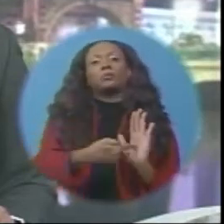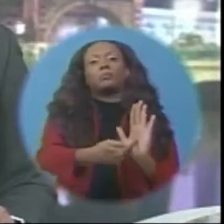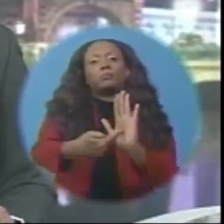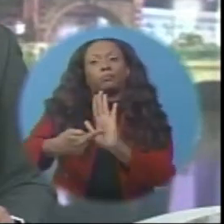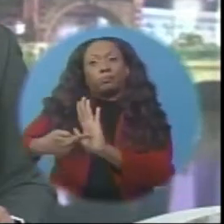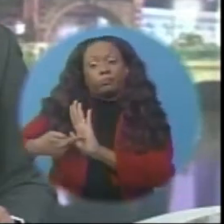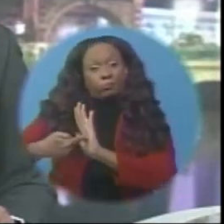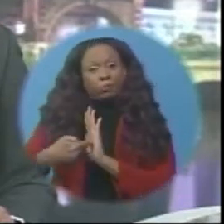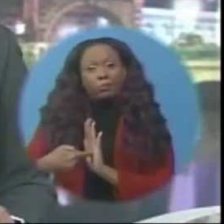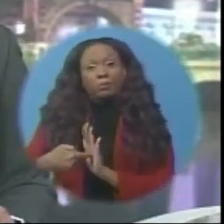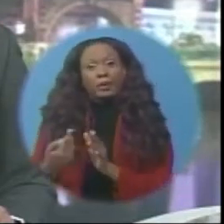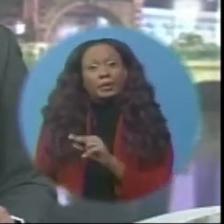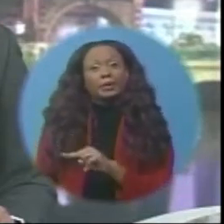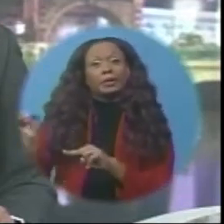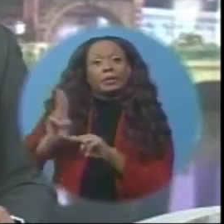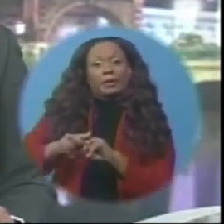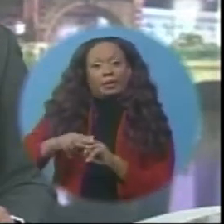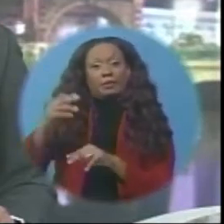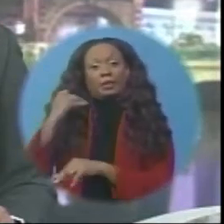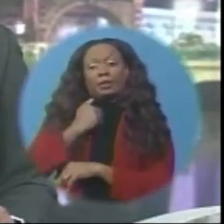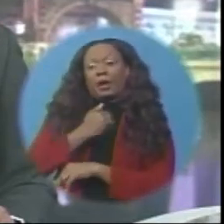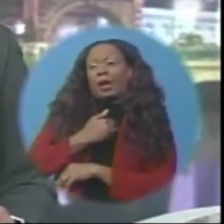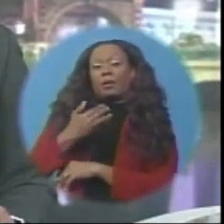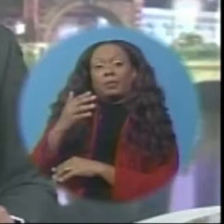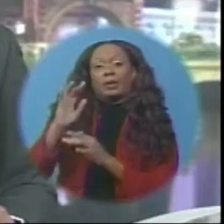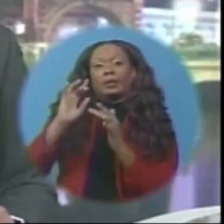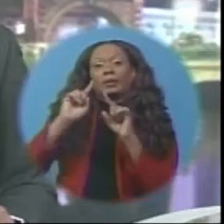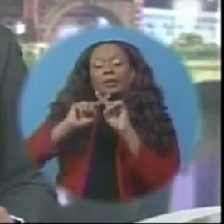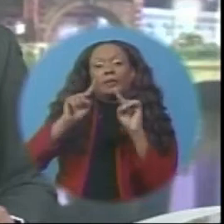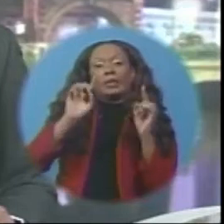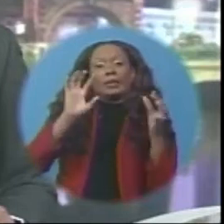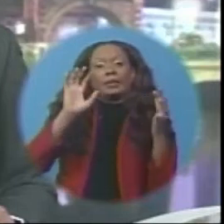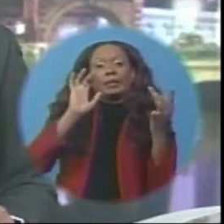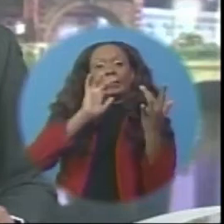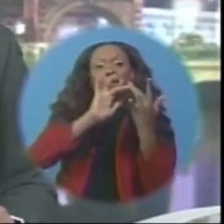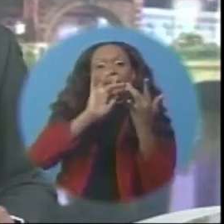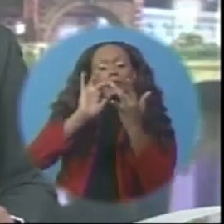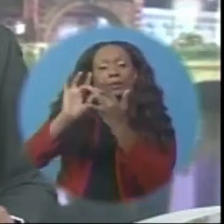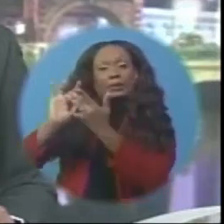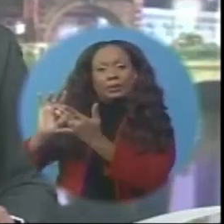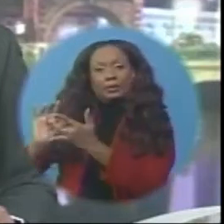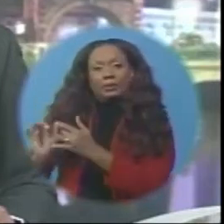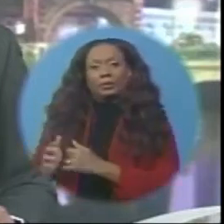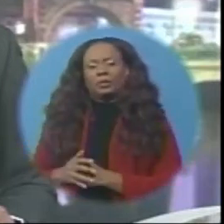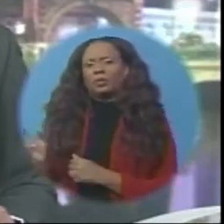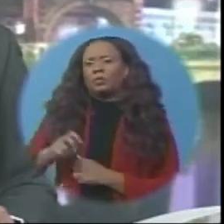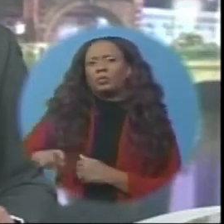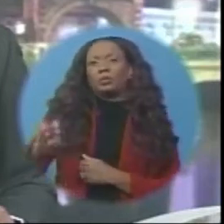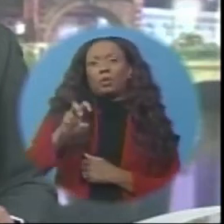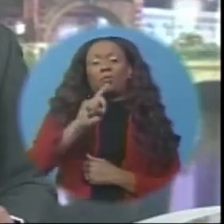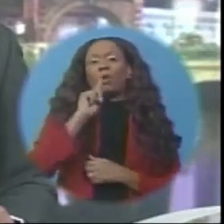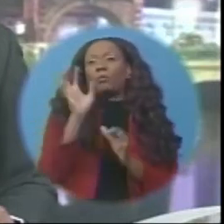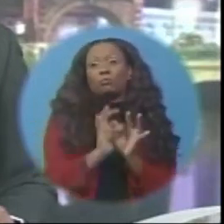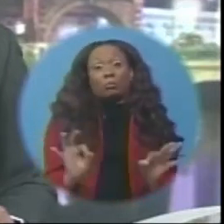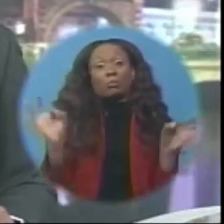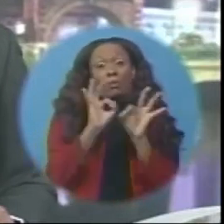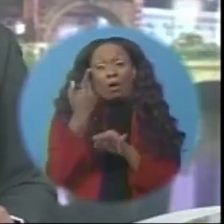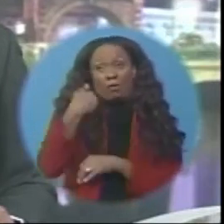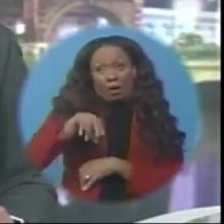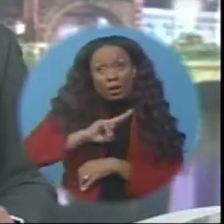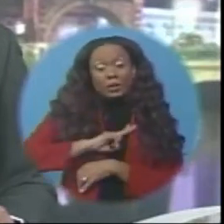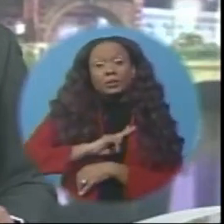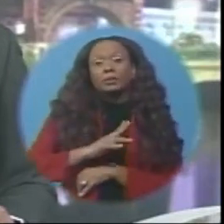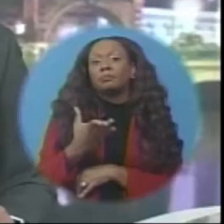increasing the country's international aviation connections. The IDB says tourism is a main driver for the economy of Barbados, and the industry